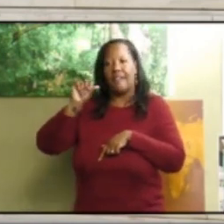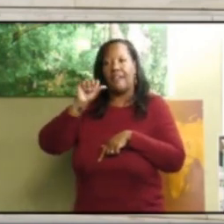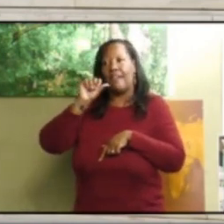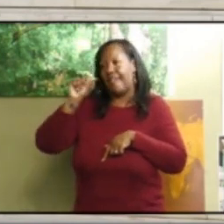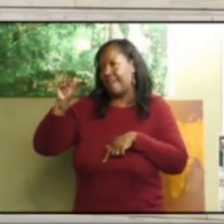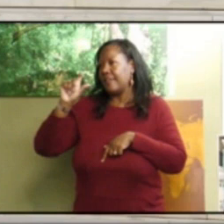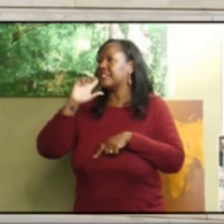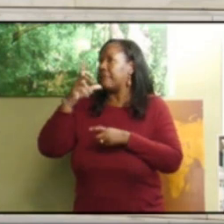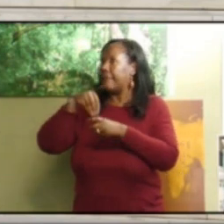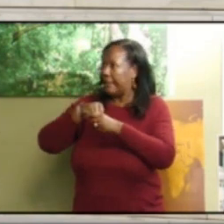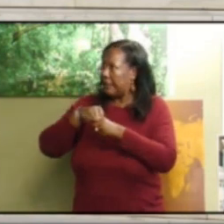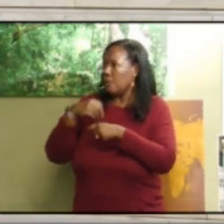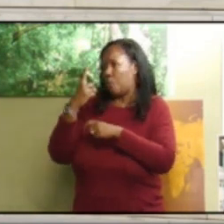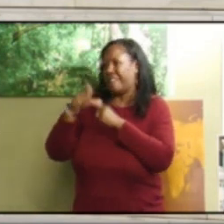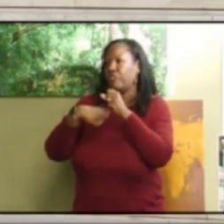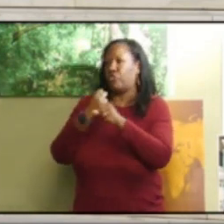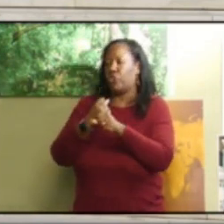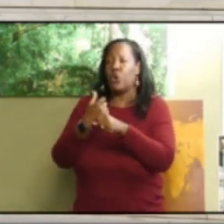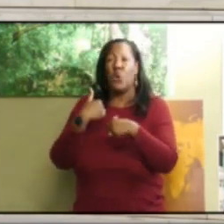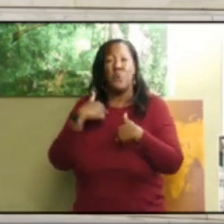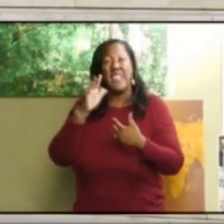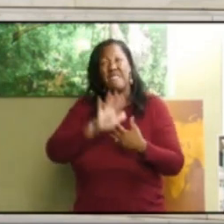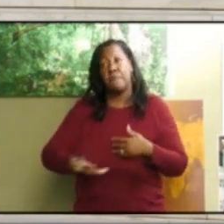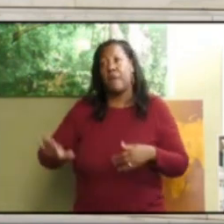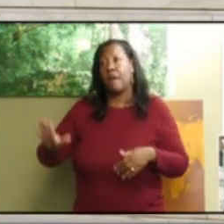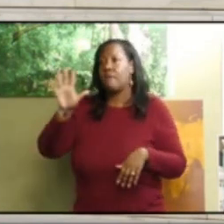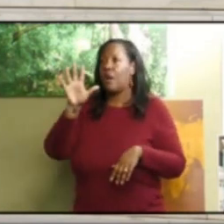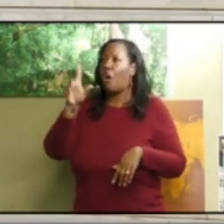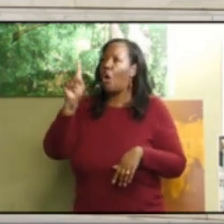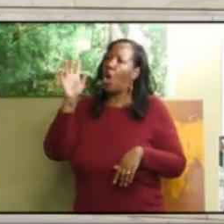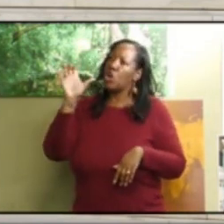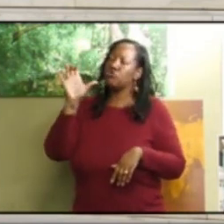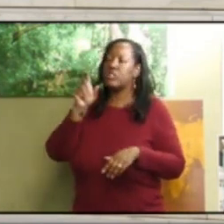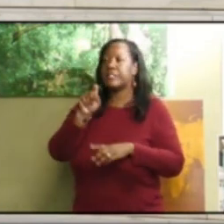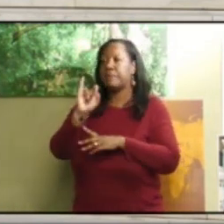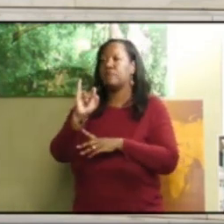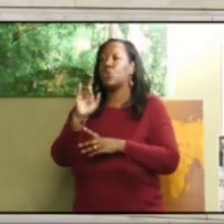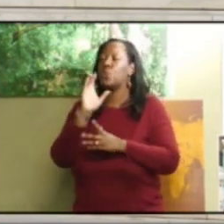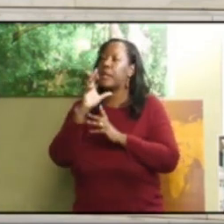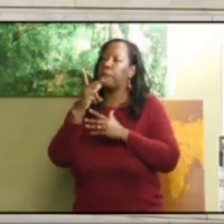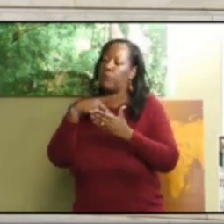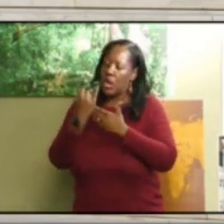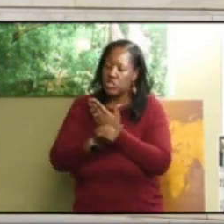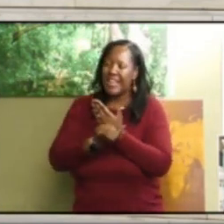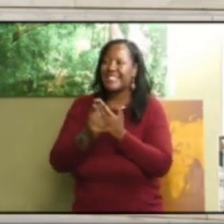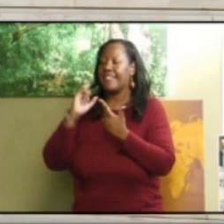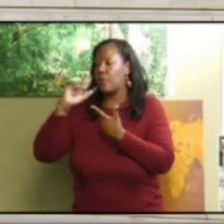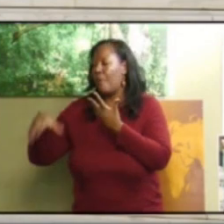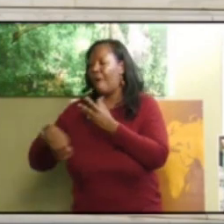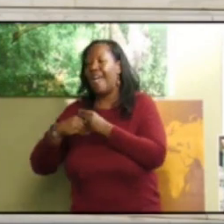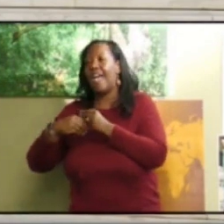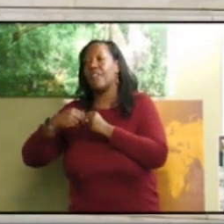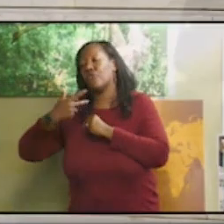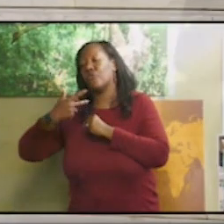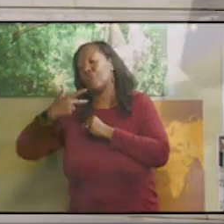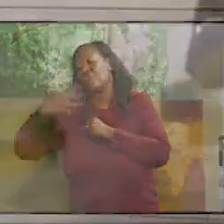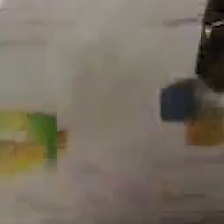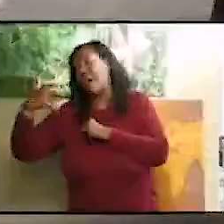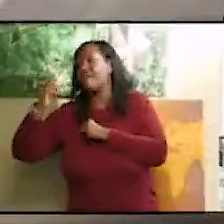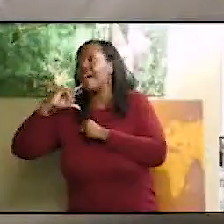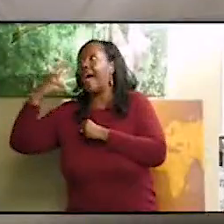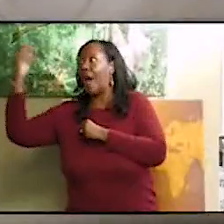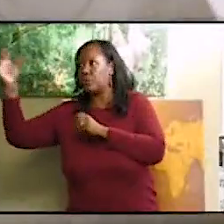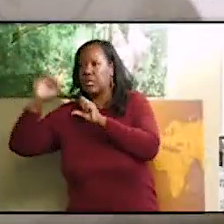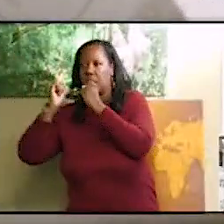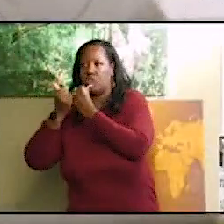100 Smithsonian projects that we do, and we pick up maybe 3, 4, 5 interagency agreements through the year.